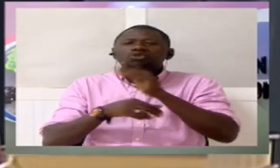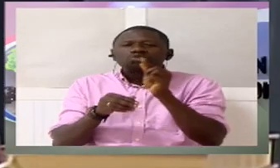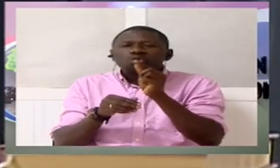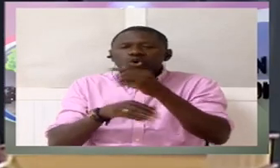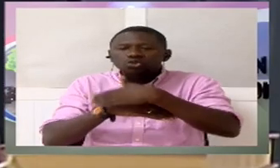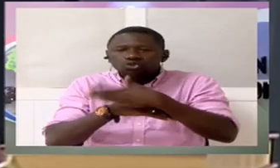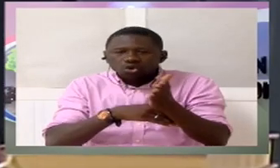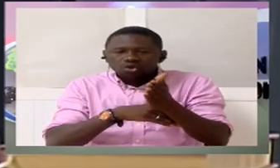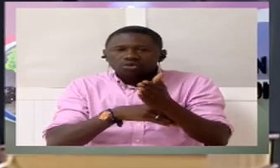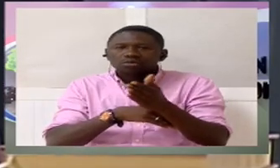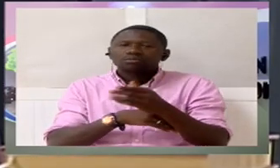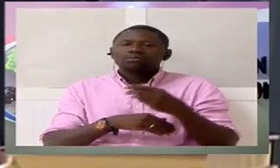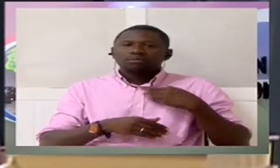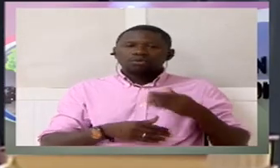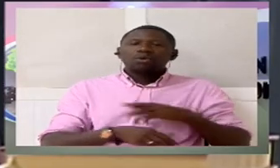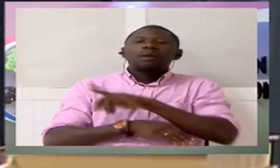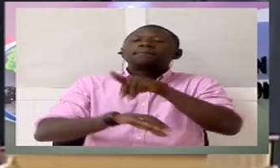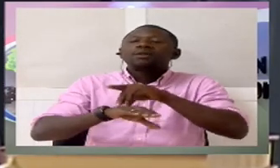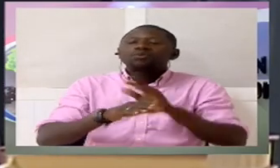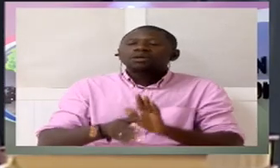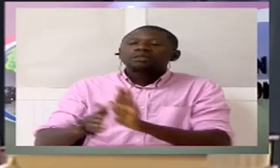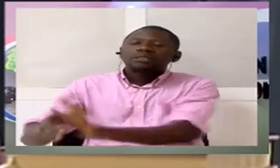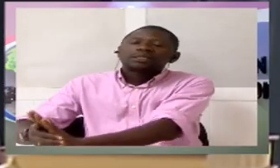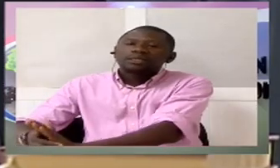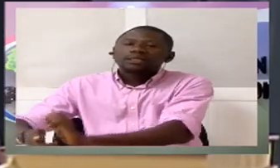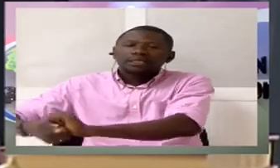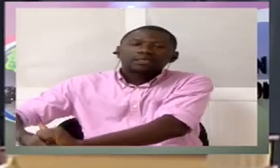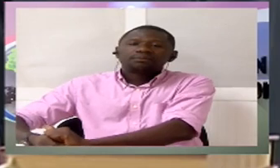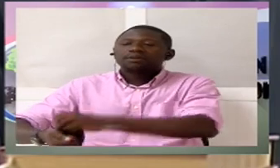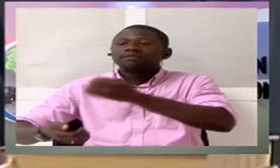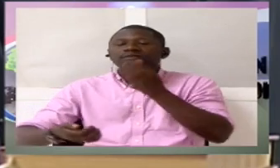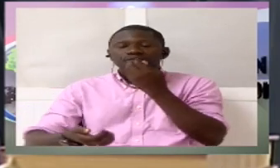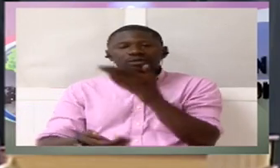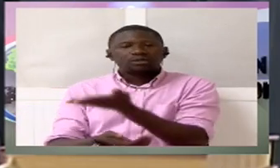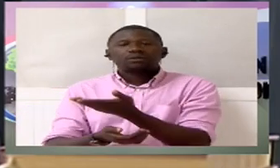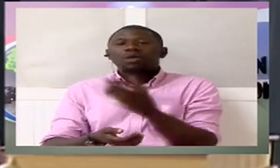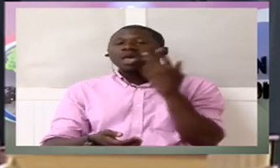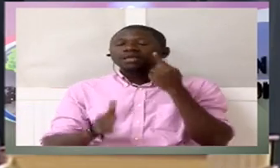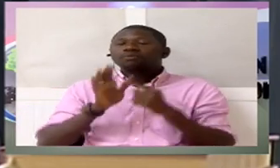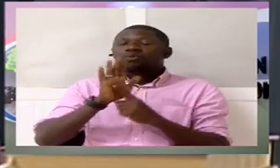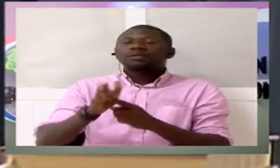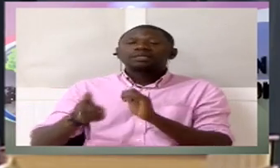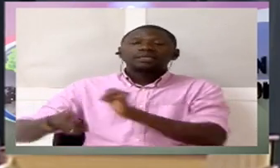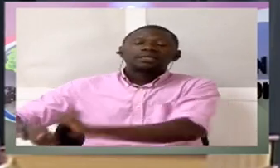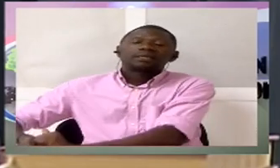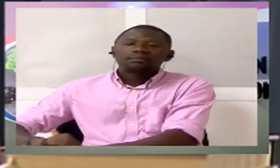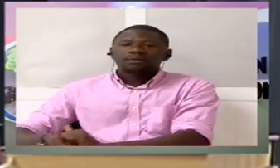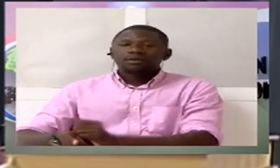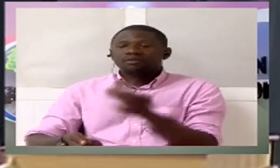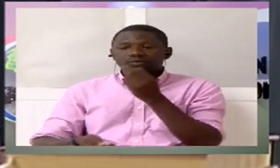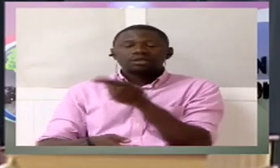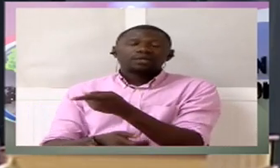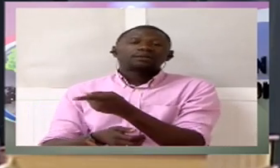small door. And that was where I used to keep the food. When I keep the food there. But where prison